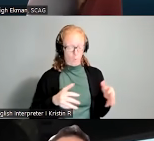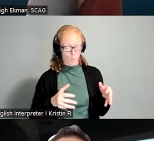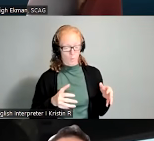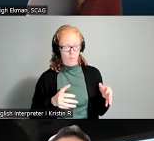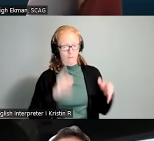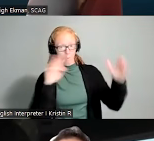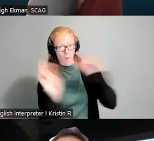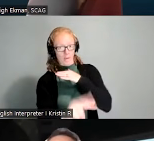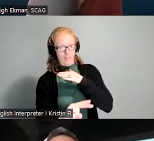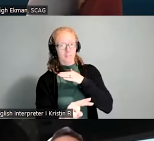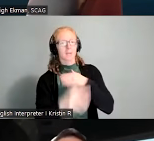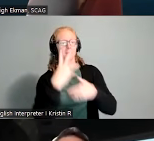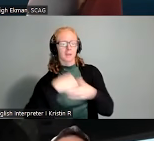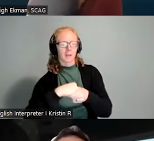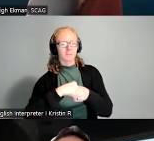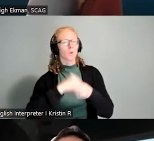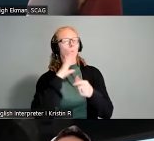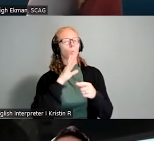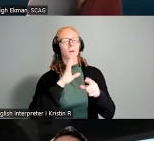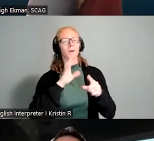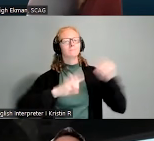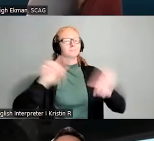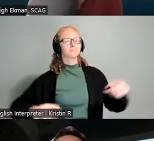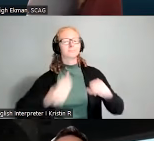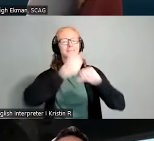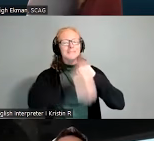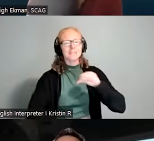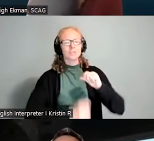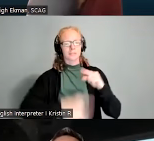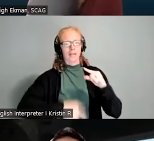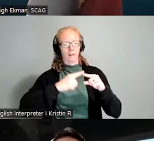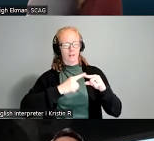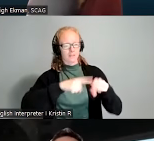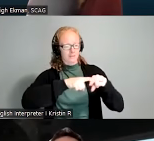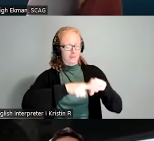RENA allocation can differ each RENA cycle. And it is different based on state law,